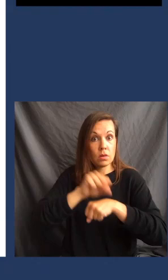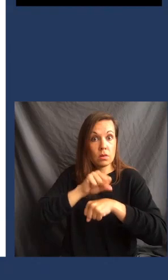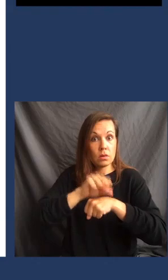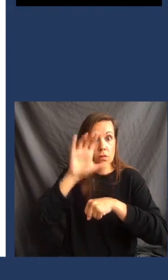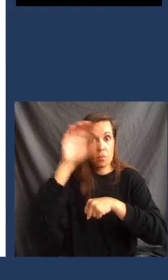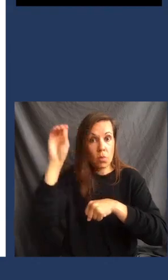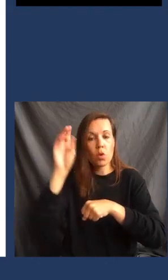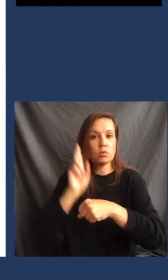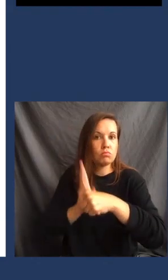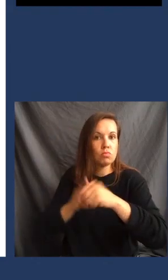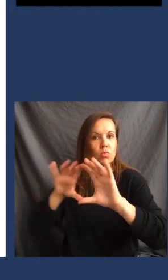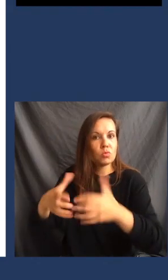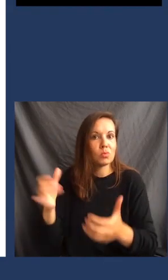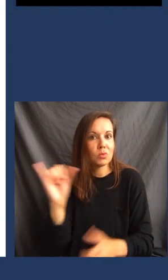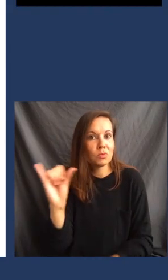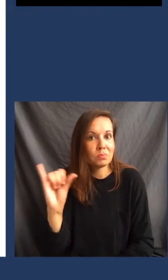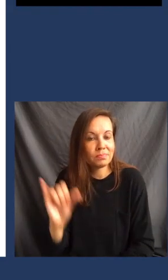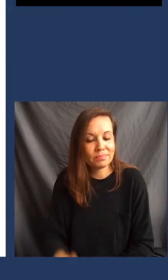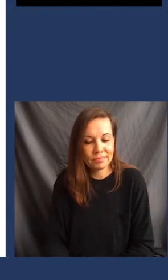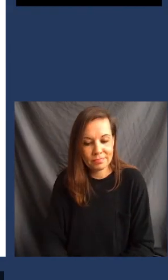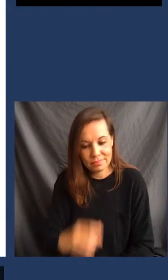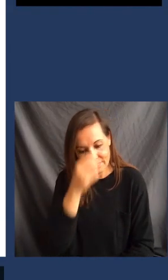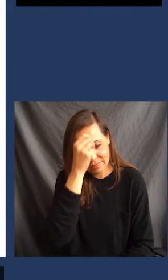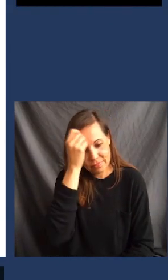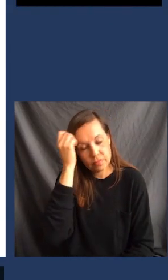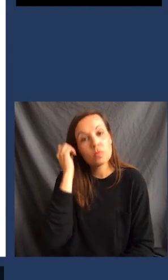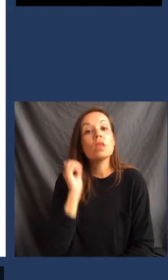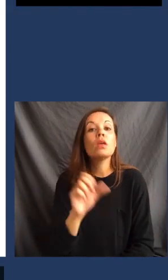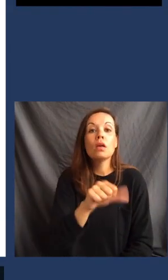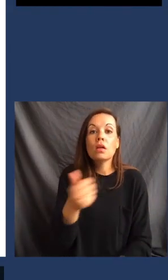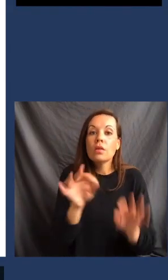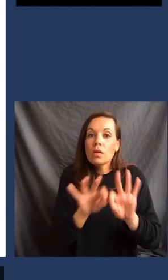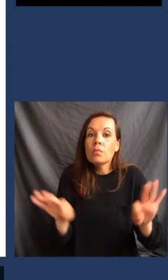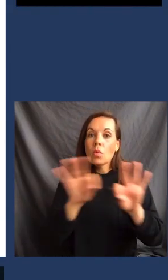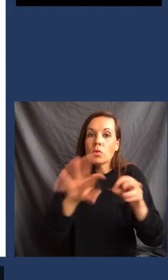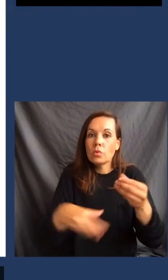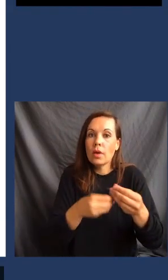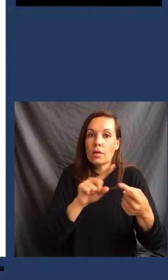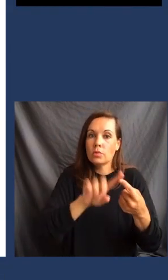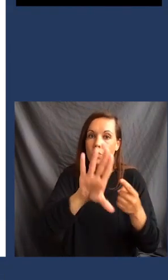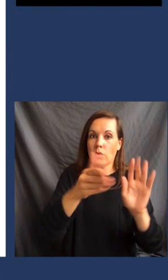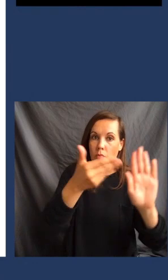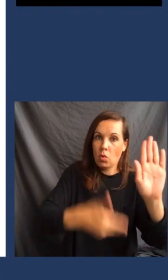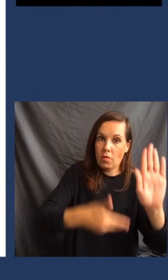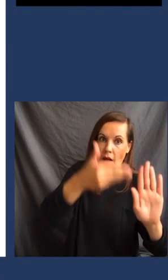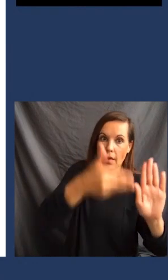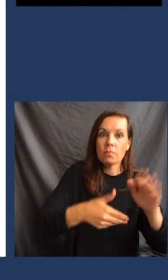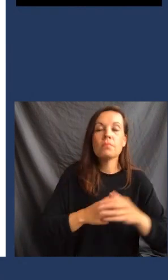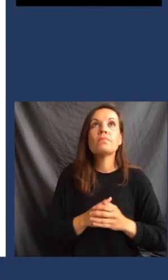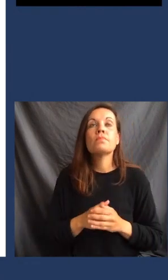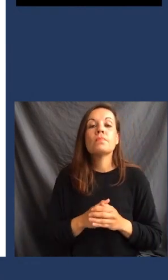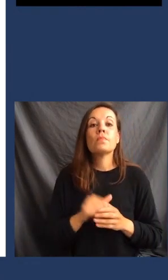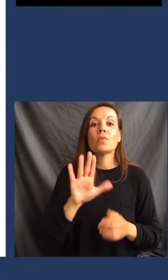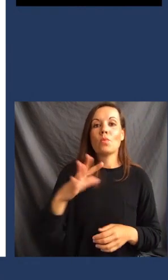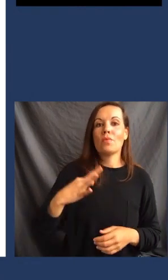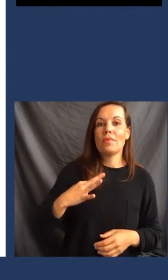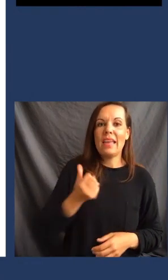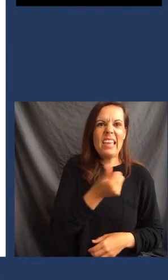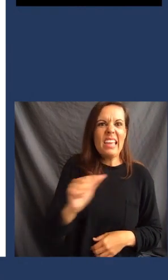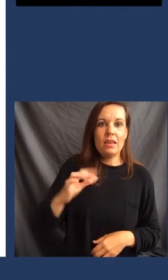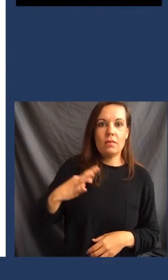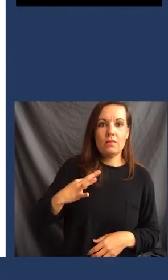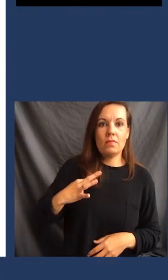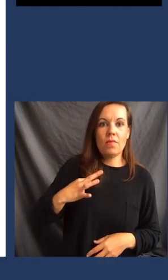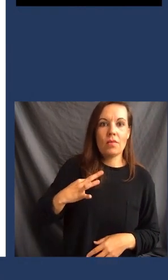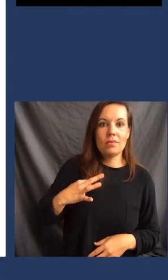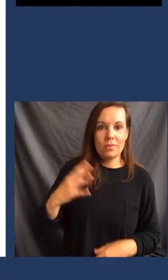currently on LinkedIn. Another really important thing to add onto your LinkedIn profile is your volunteering